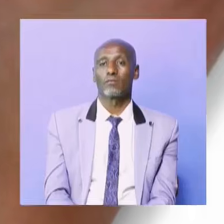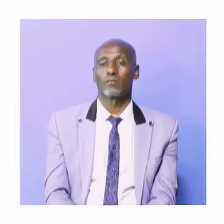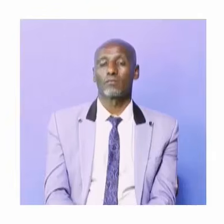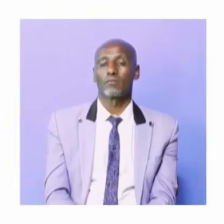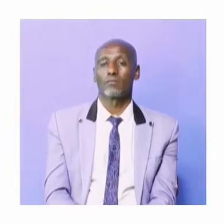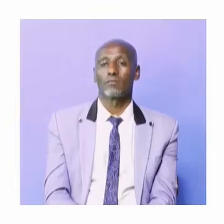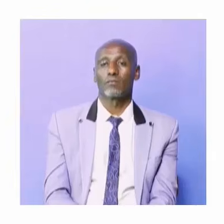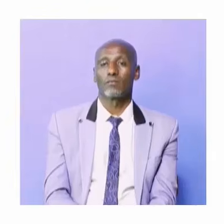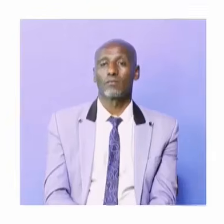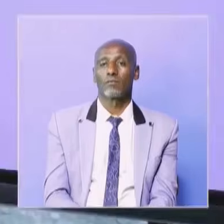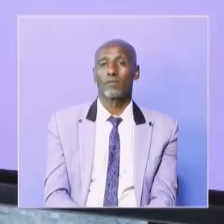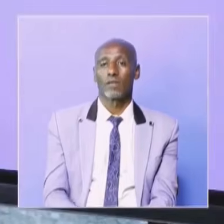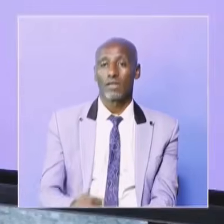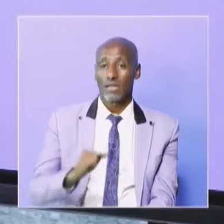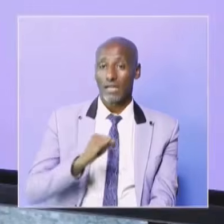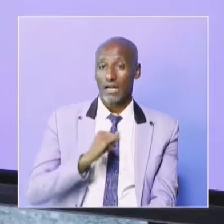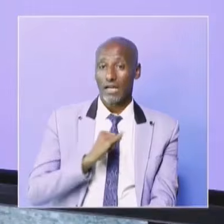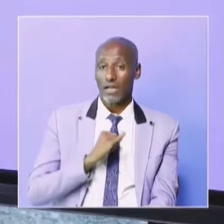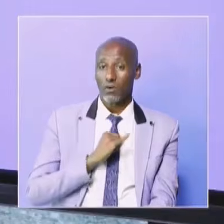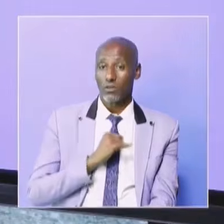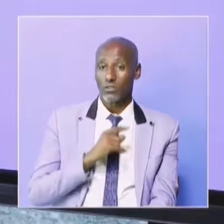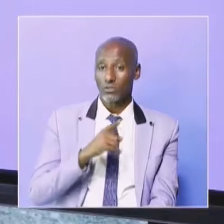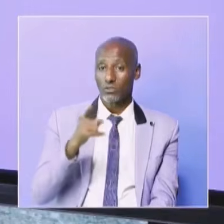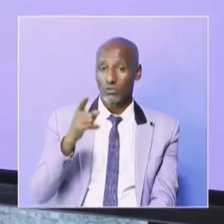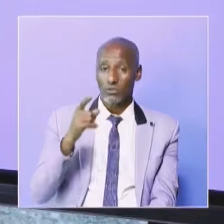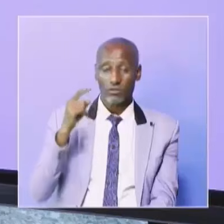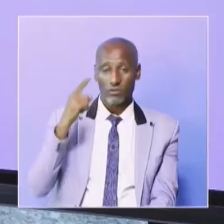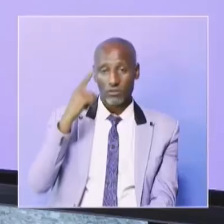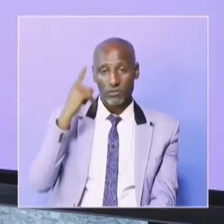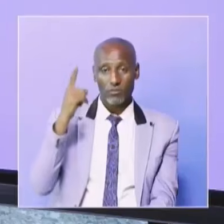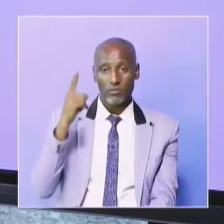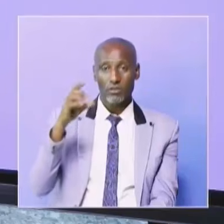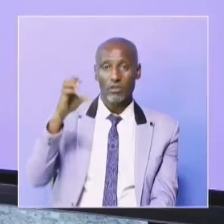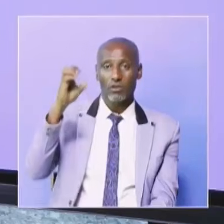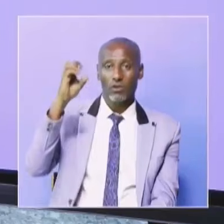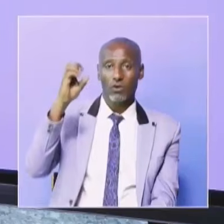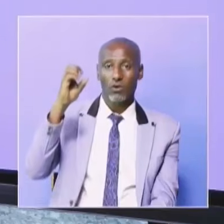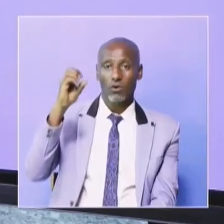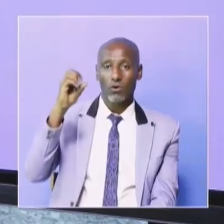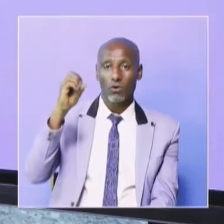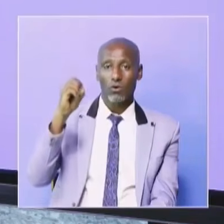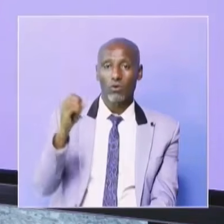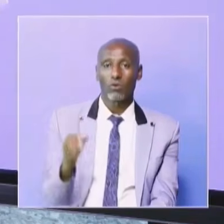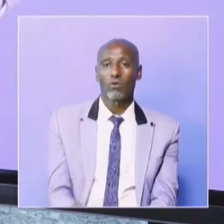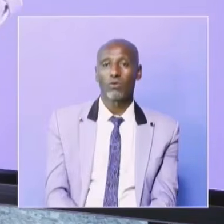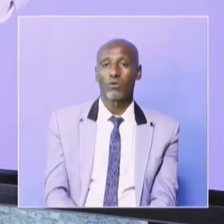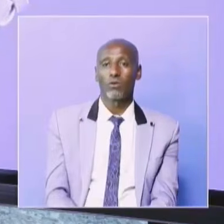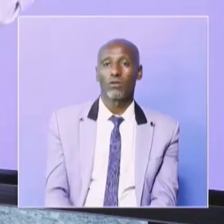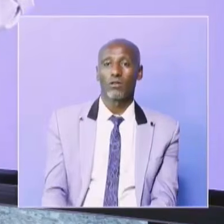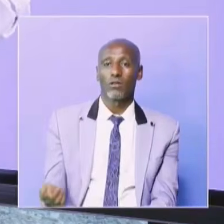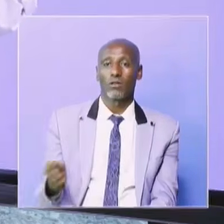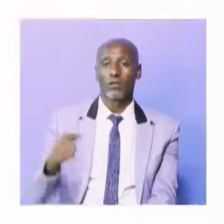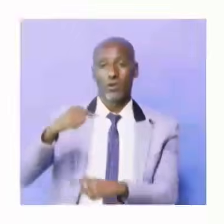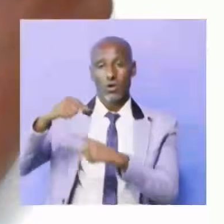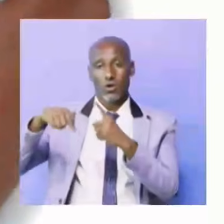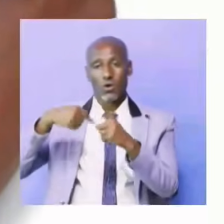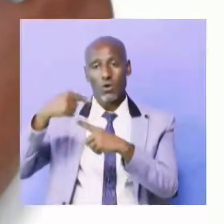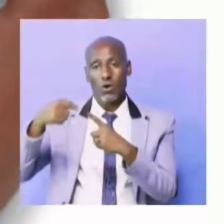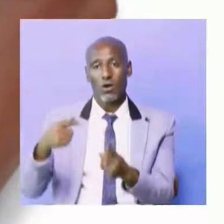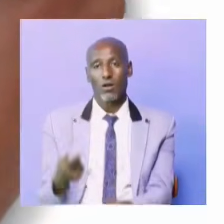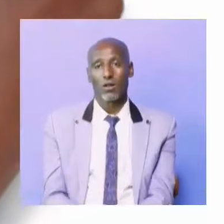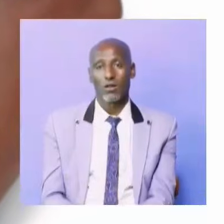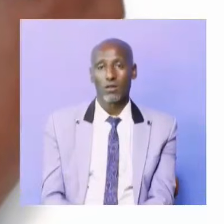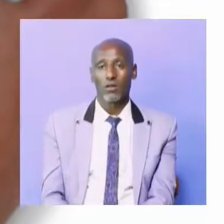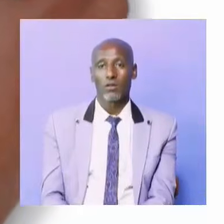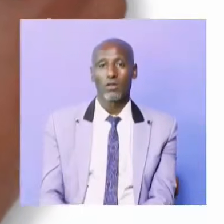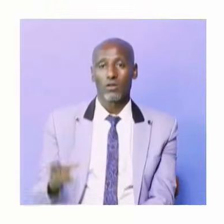So I want you to remember these words. For example, O, which is common. For example, we have go by itself. Or as we have